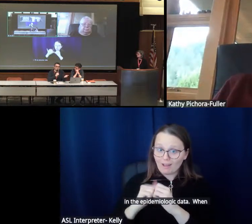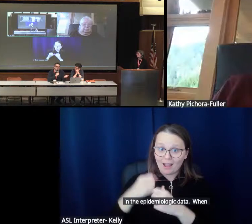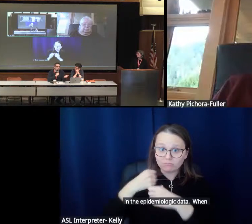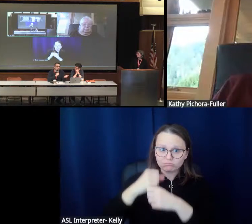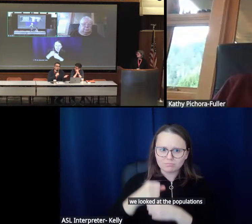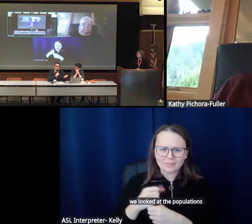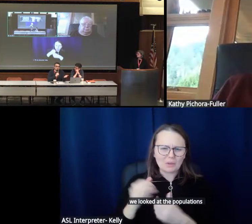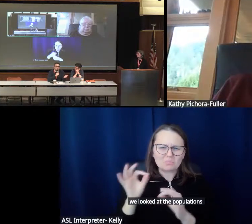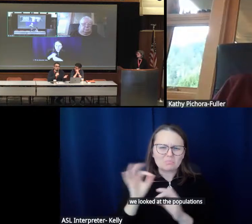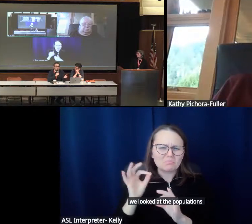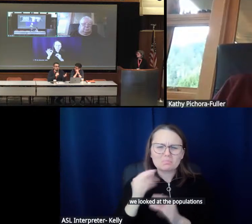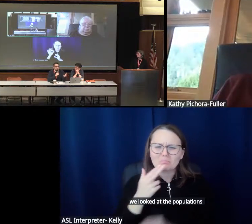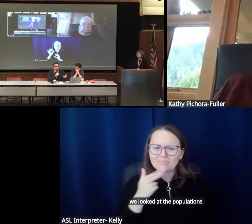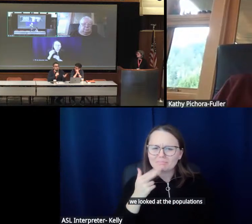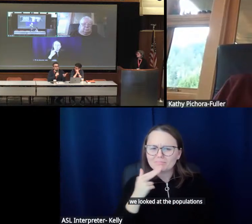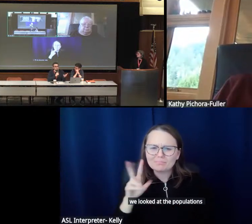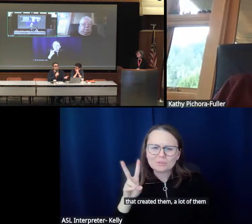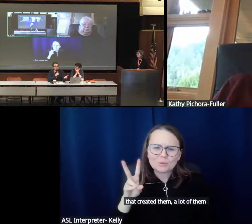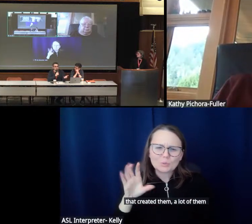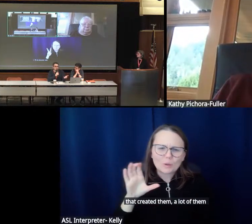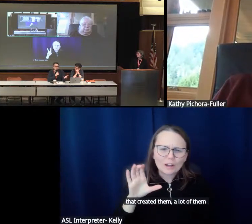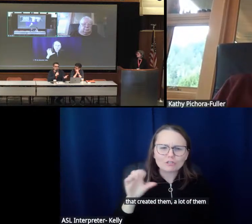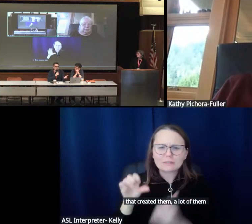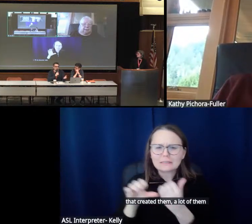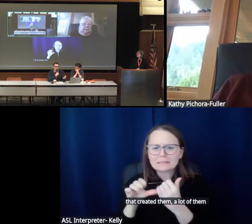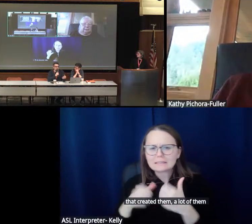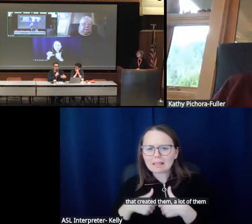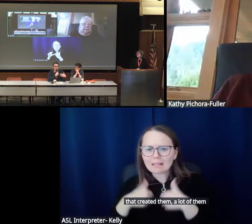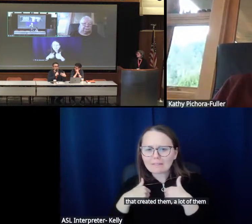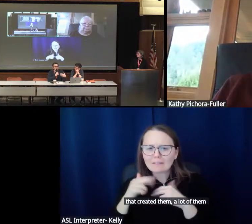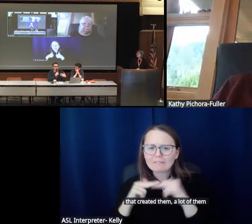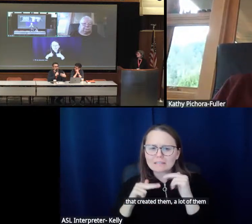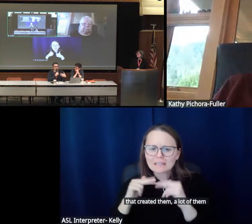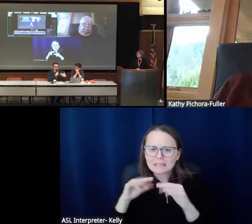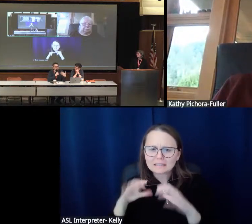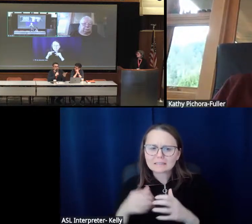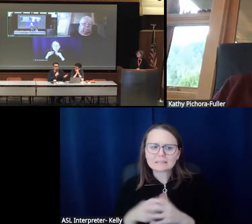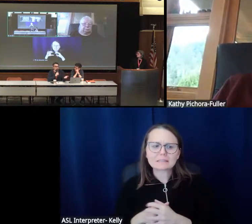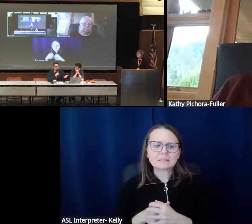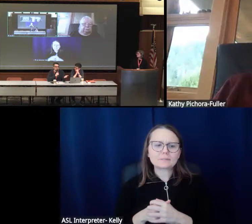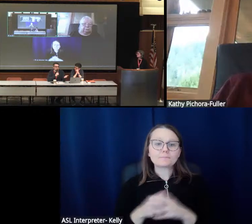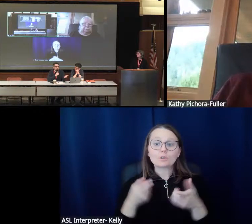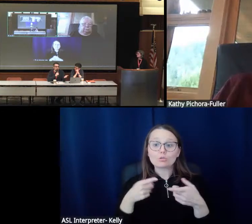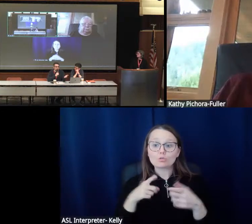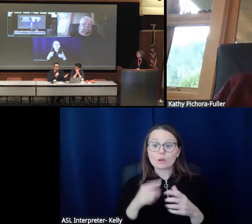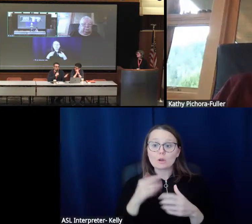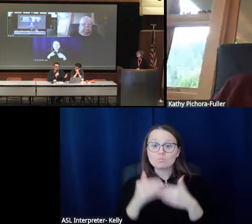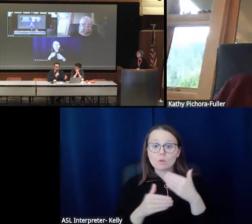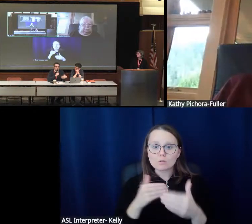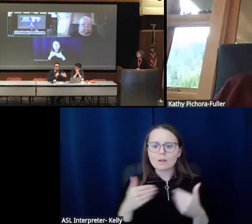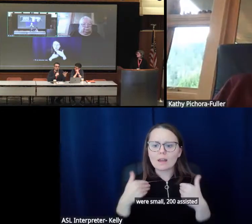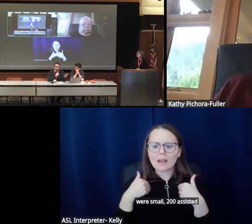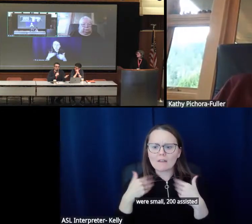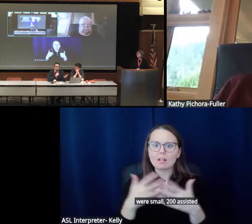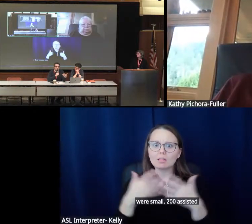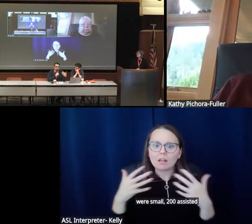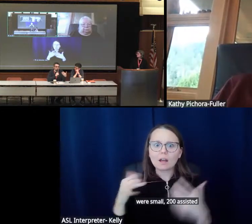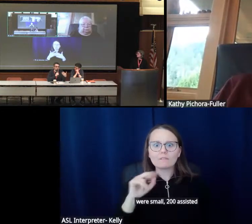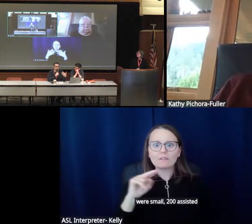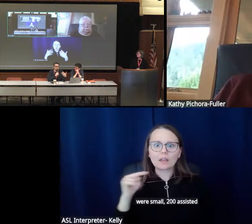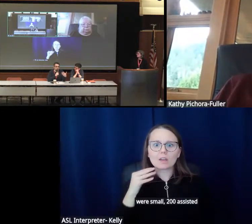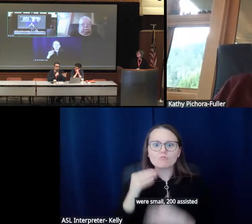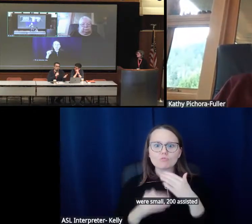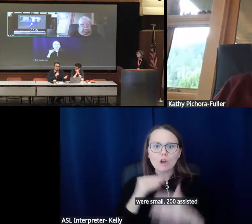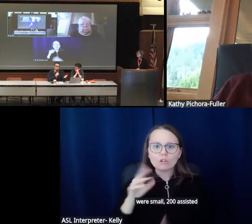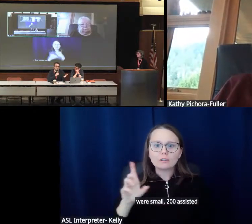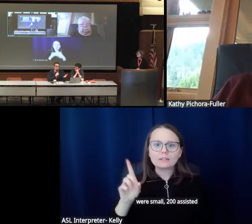maybe 200, assisted living facilities. And during the process, we got a lot of sort of in progress data. And I'll use the